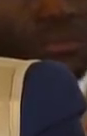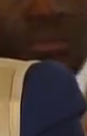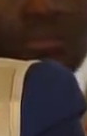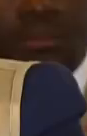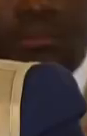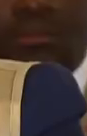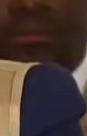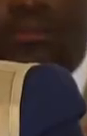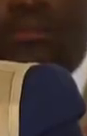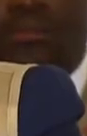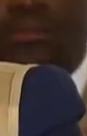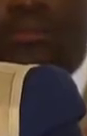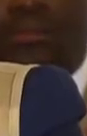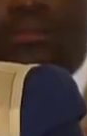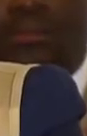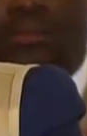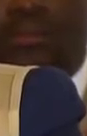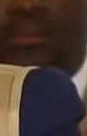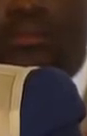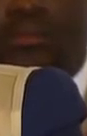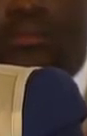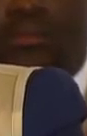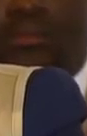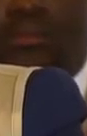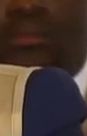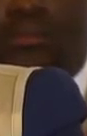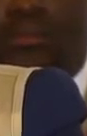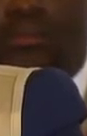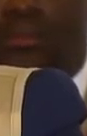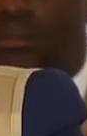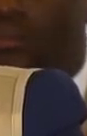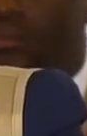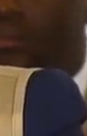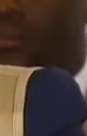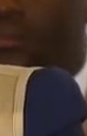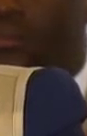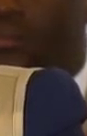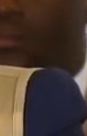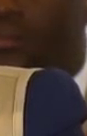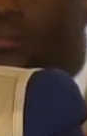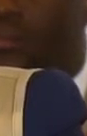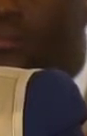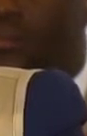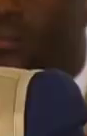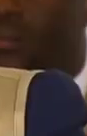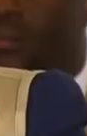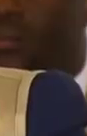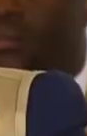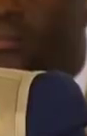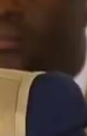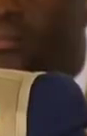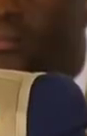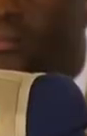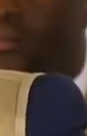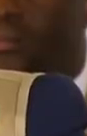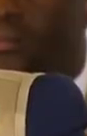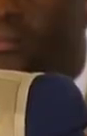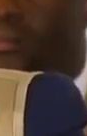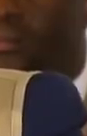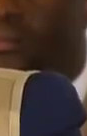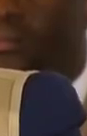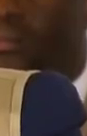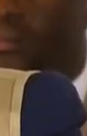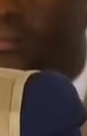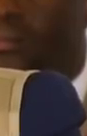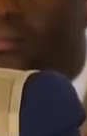you have to ensure that the internet is there, the mobile phone penetration is there. If you